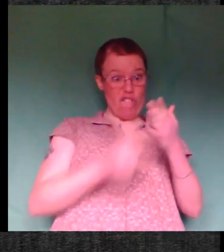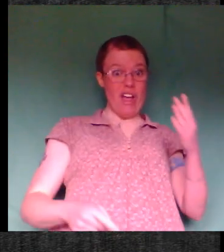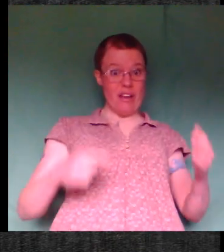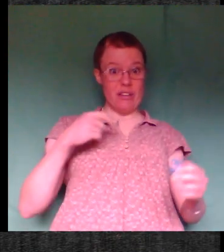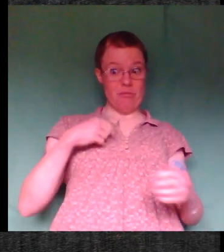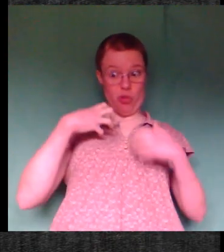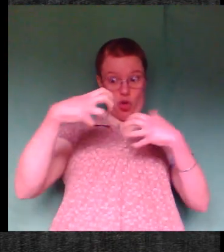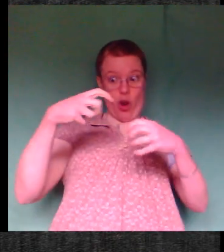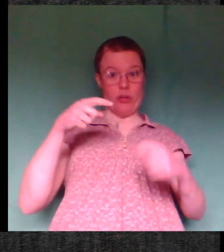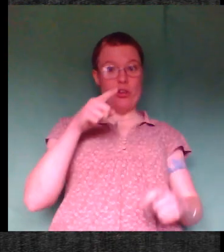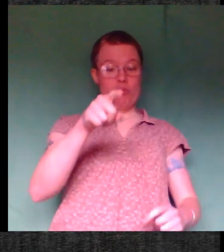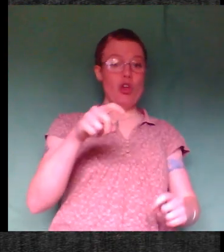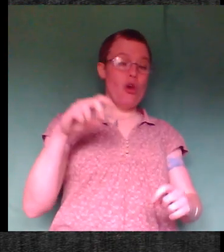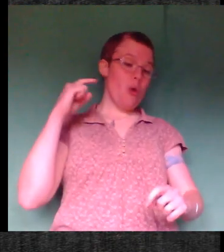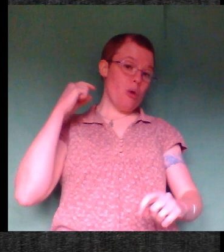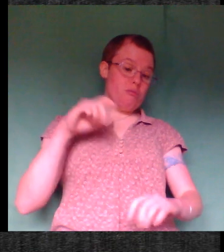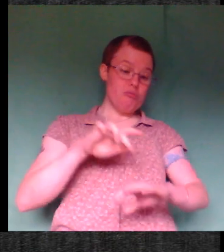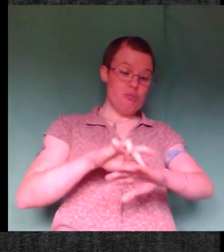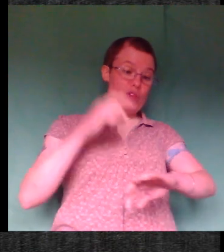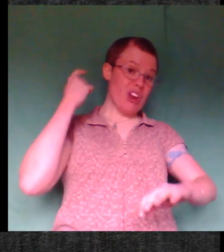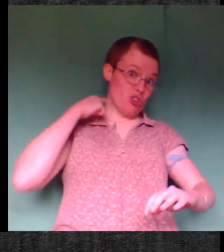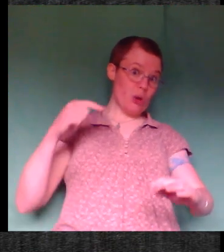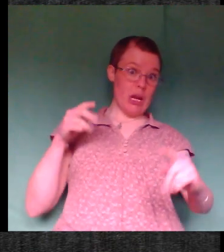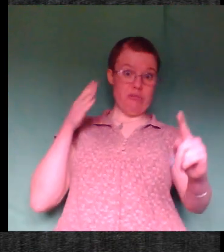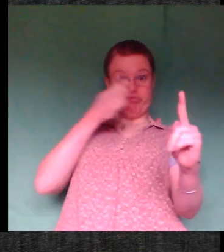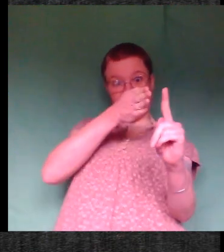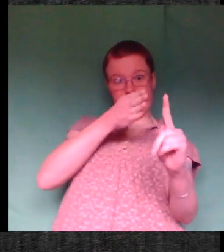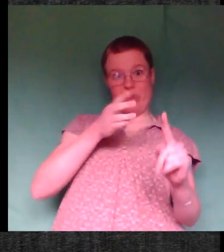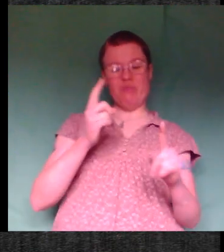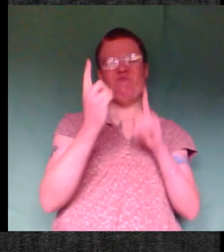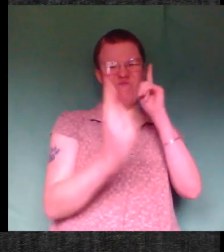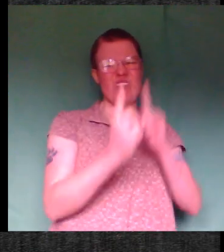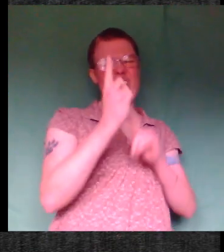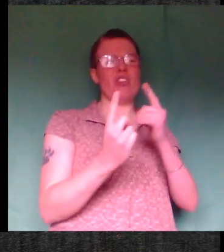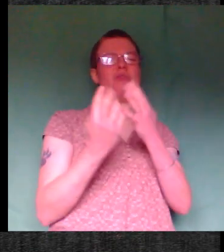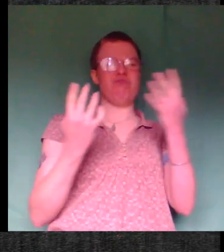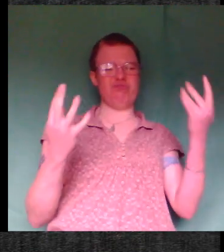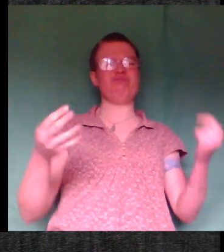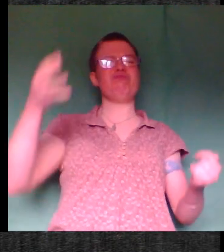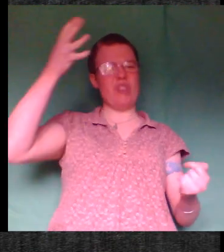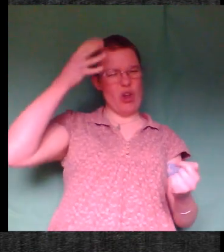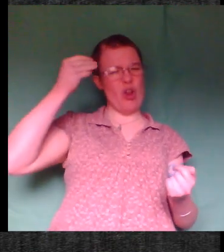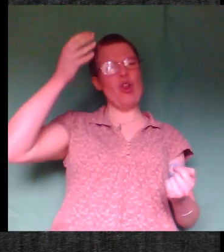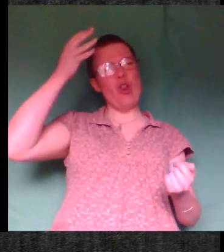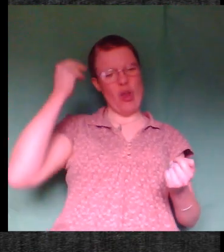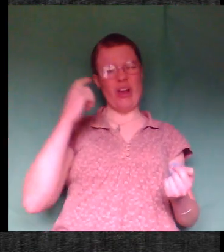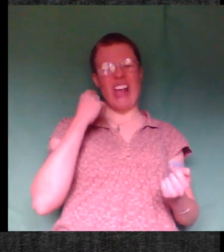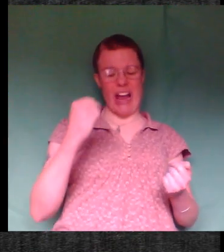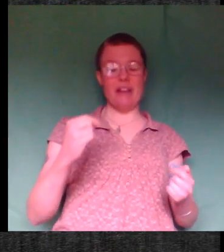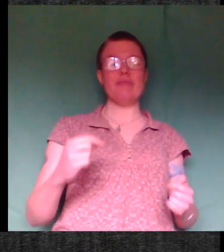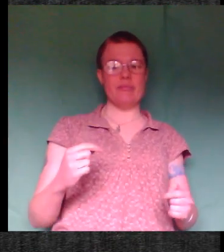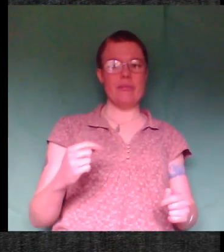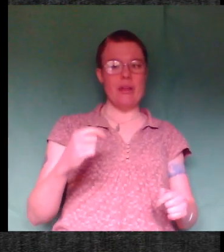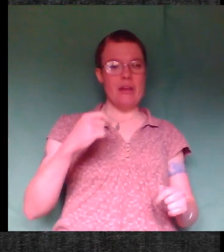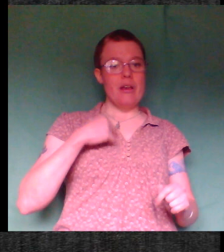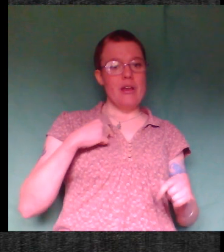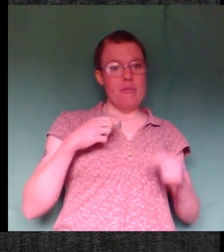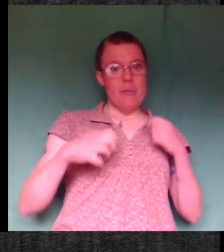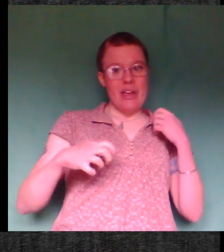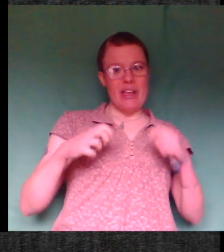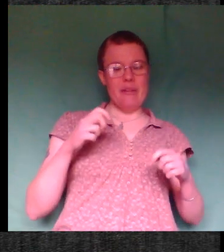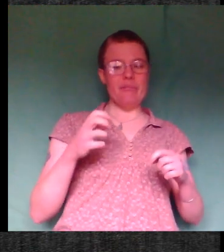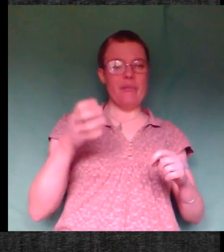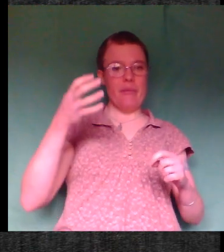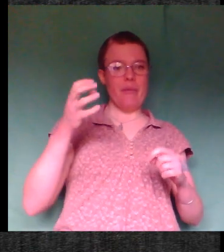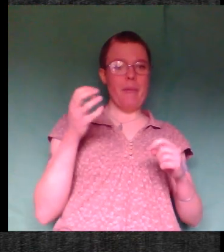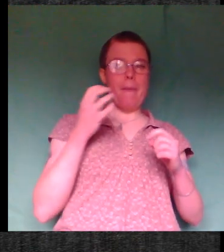for a trained killer. Looks like we both have a lot to learn about each other. Yeah. I'm looking forward to learning about the man behind the